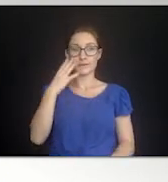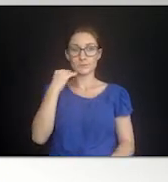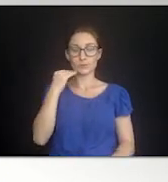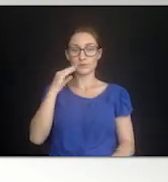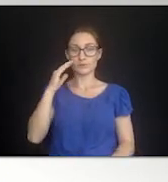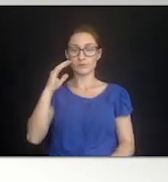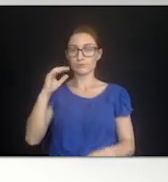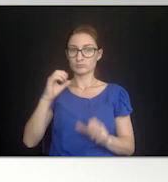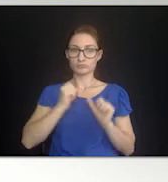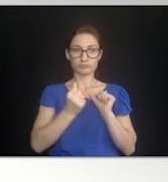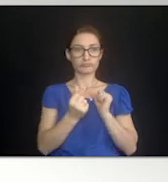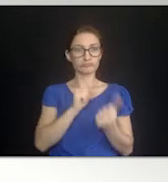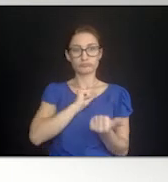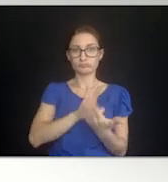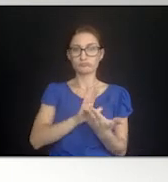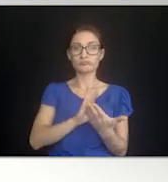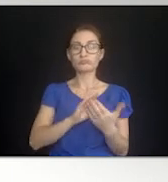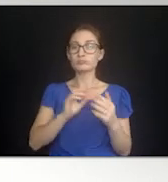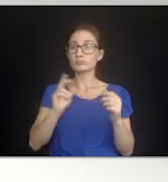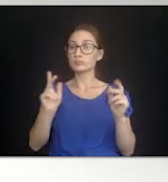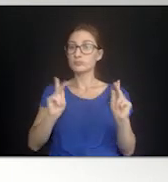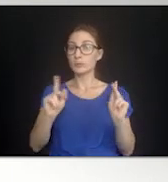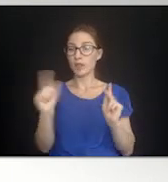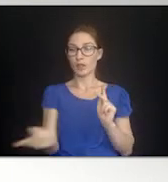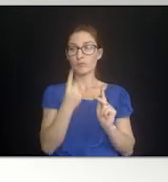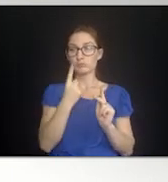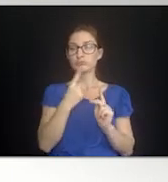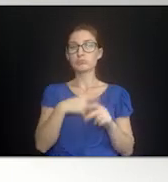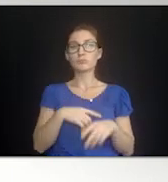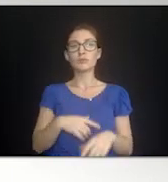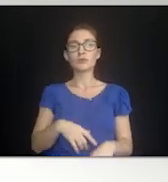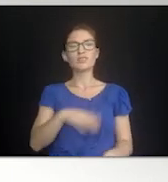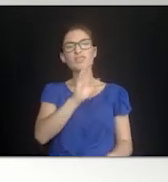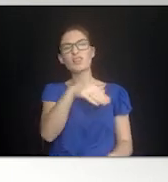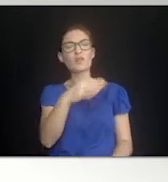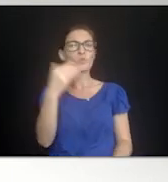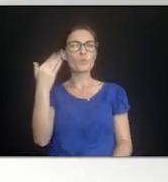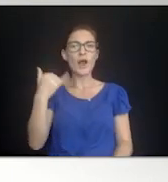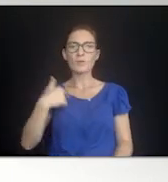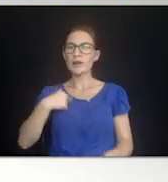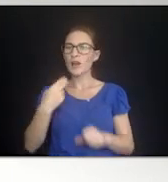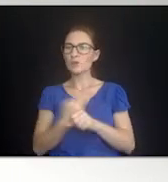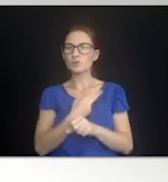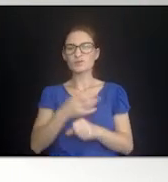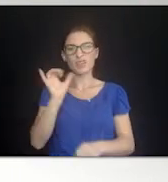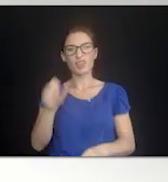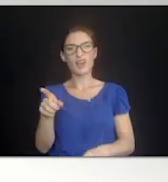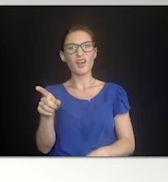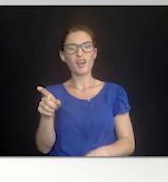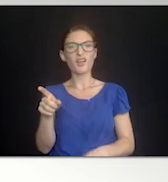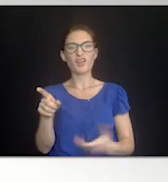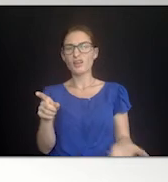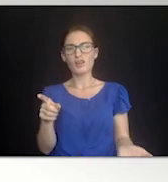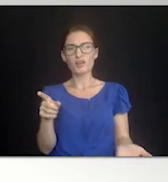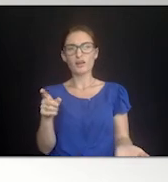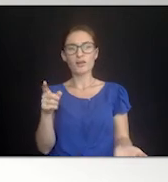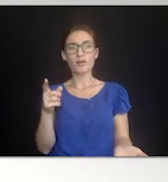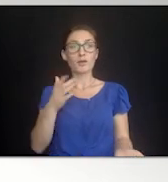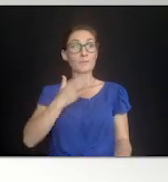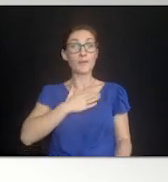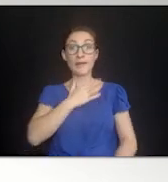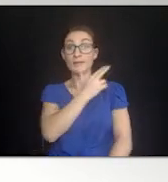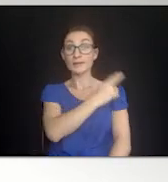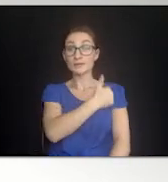by people when I've talked about this platform, and some people have said, well, why would I use something like this when,